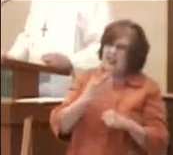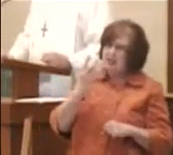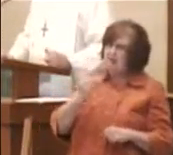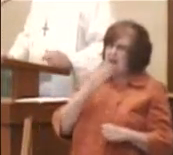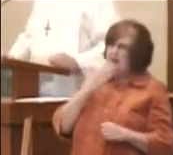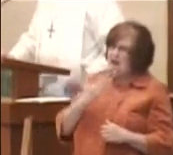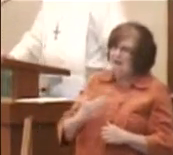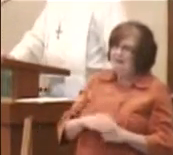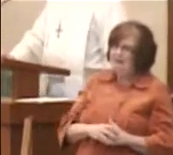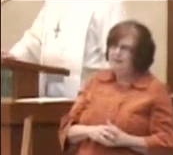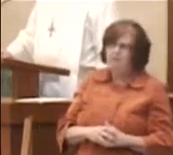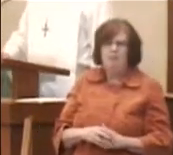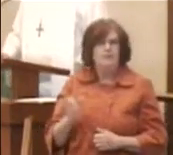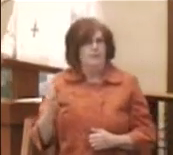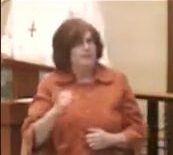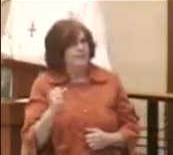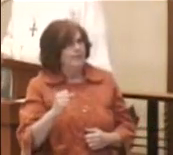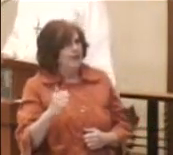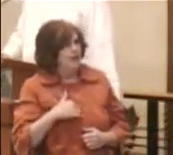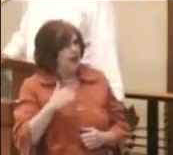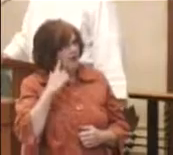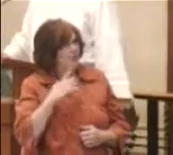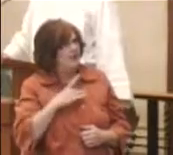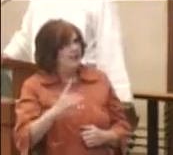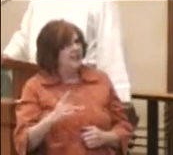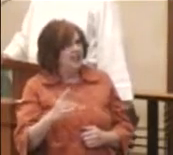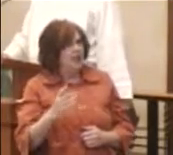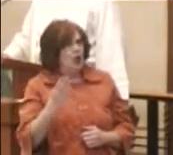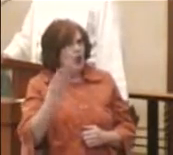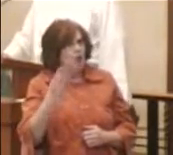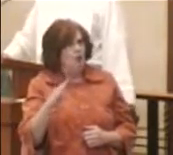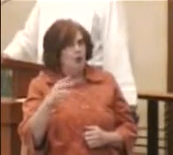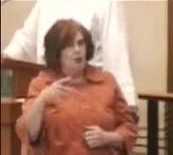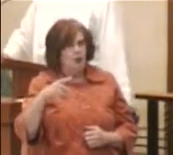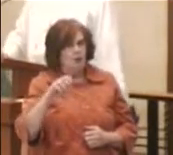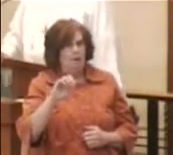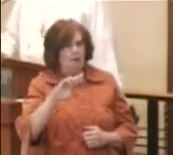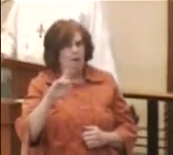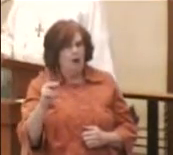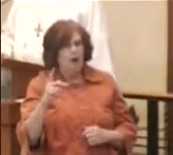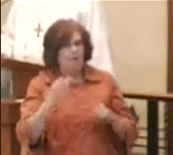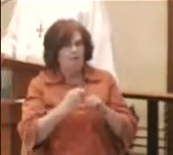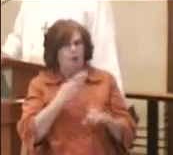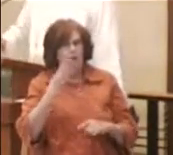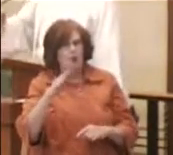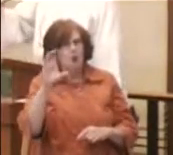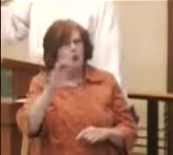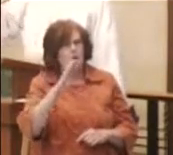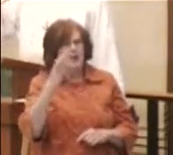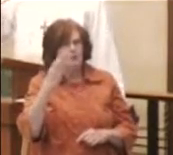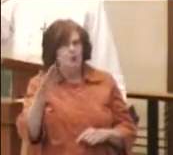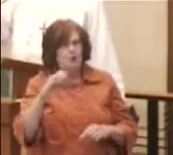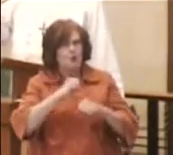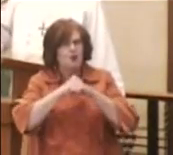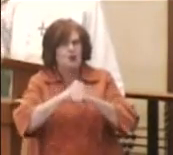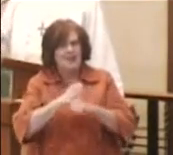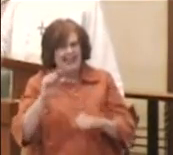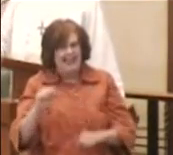start." "Yeah," said Joe, "and I'd like some of that Blue Perks stuff out of Blue Cross Blue Shield so I can get that